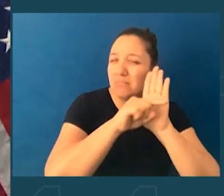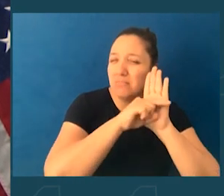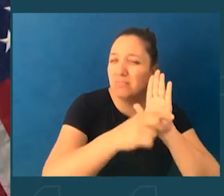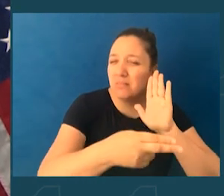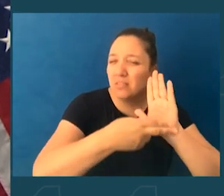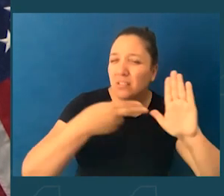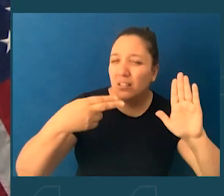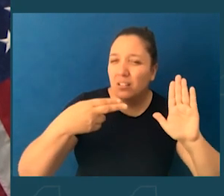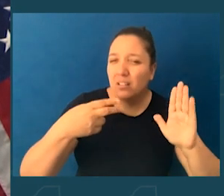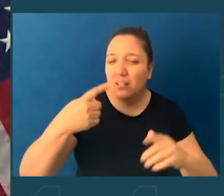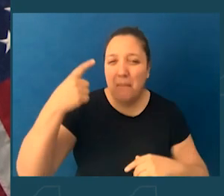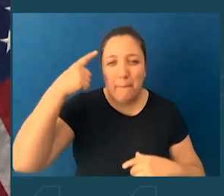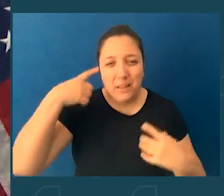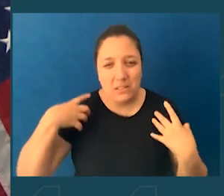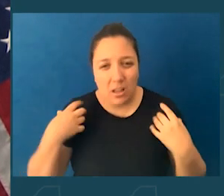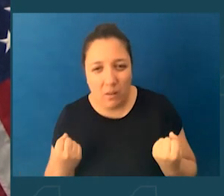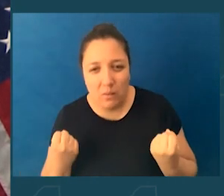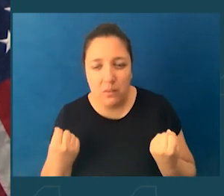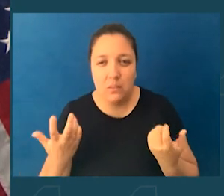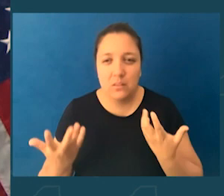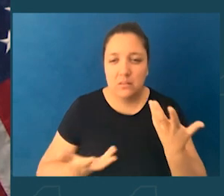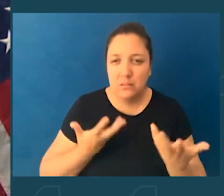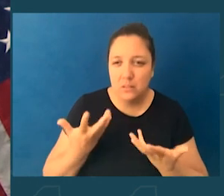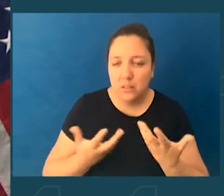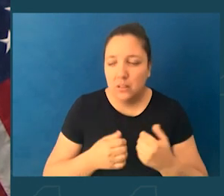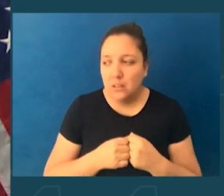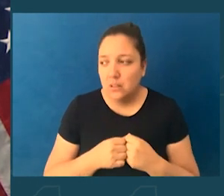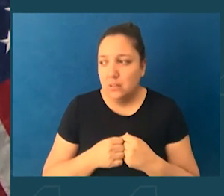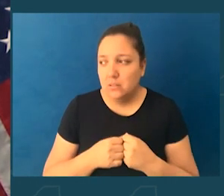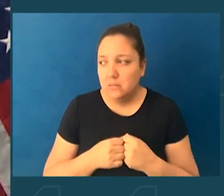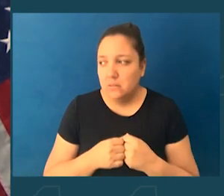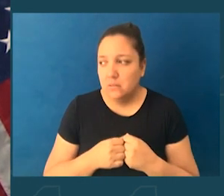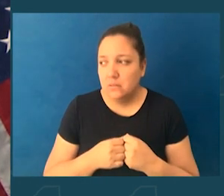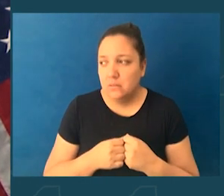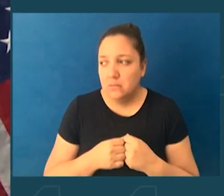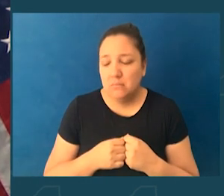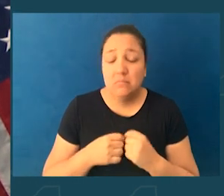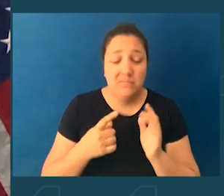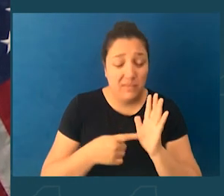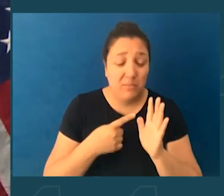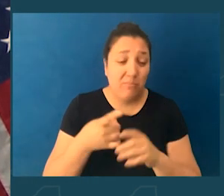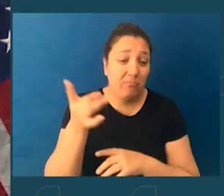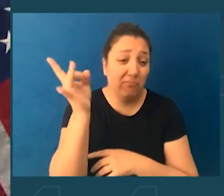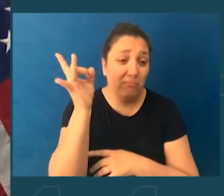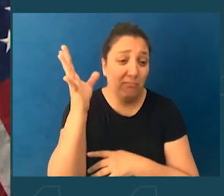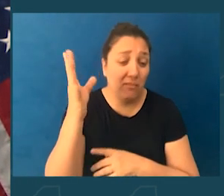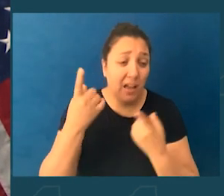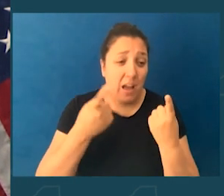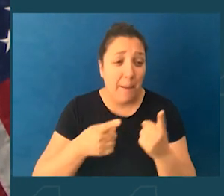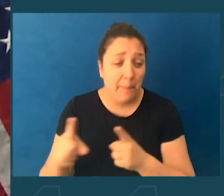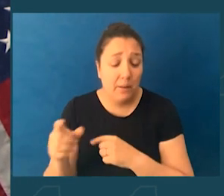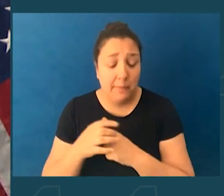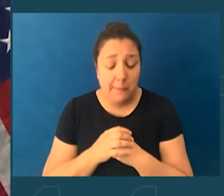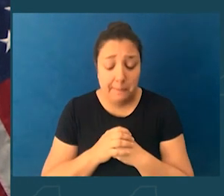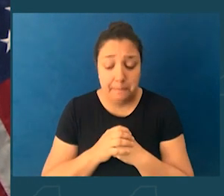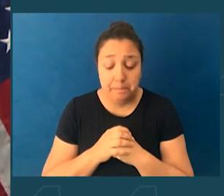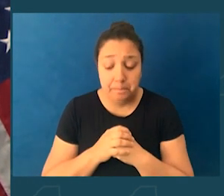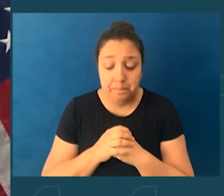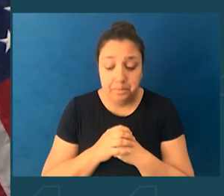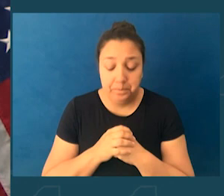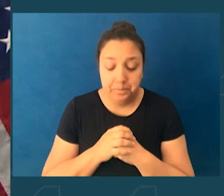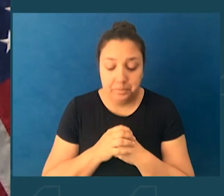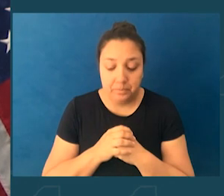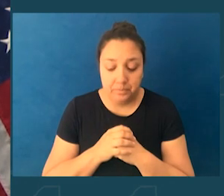called upon to display when sometimes things are so horrific. And I have to think, after the acknowledgement that we